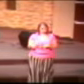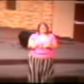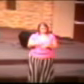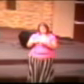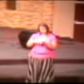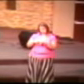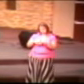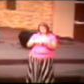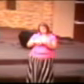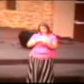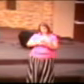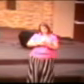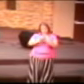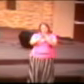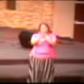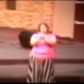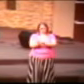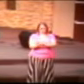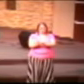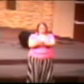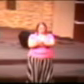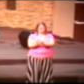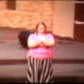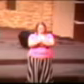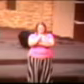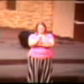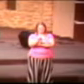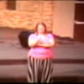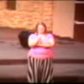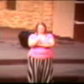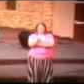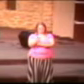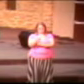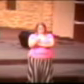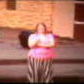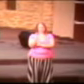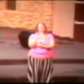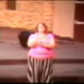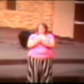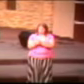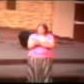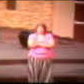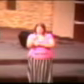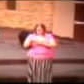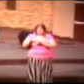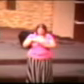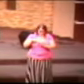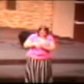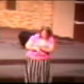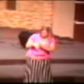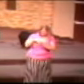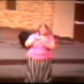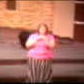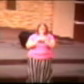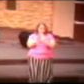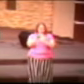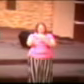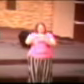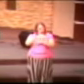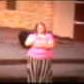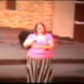this chair of becoming, this chair of growing, of deepening, of maturing in Christ.